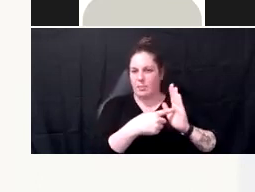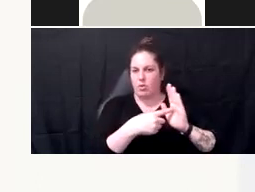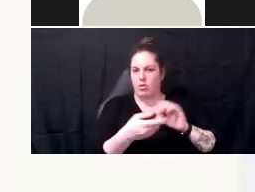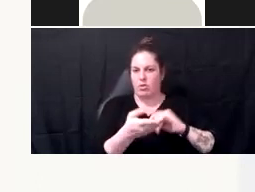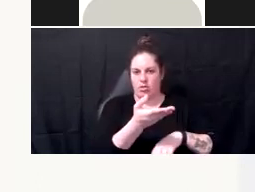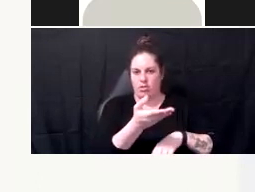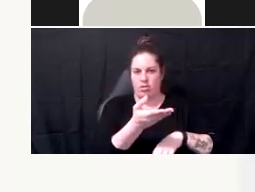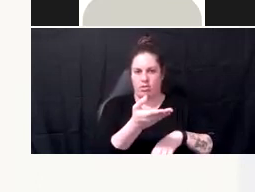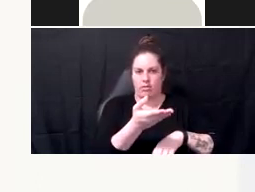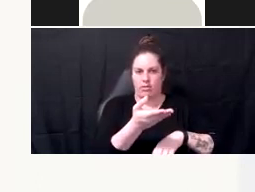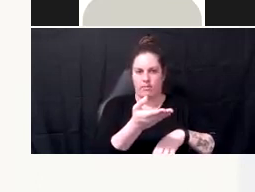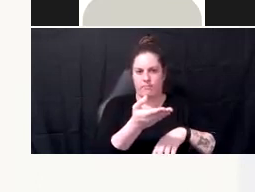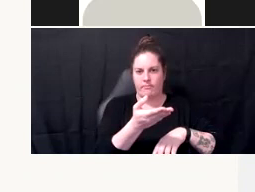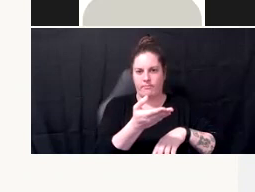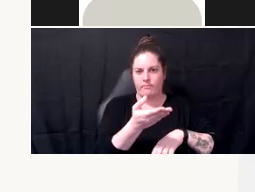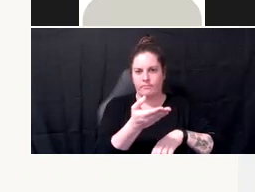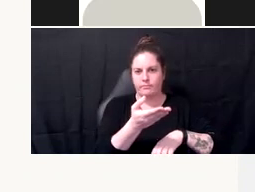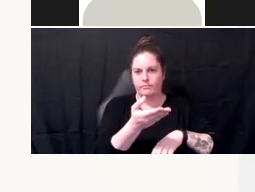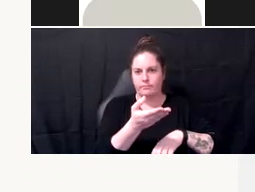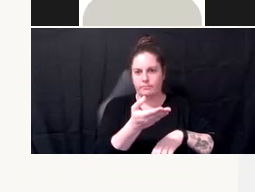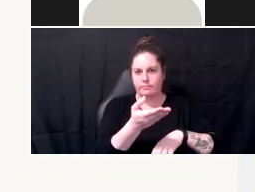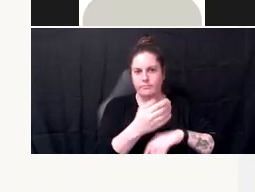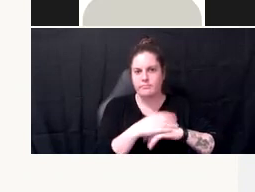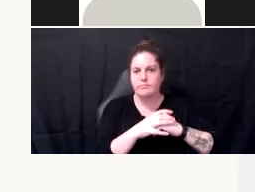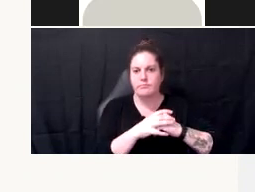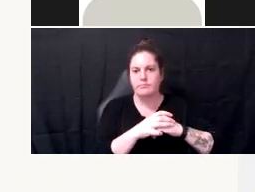conversion chart is comparing